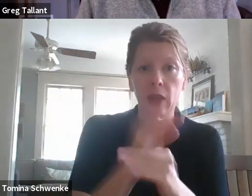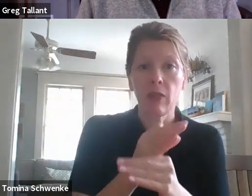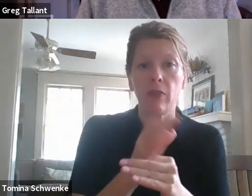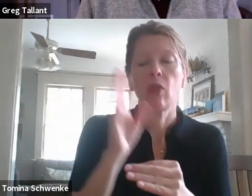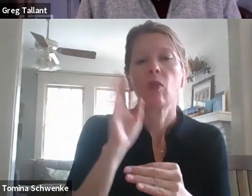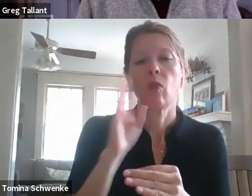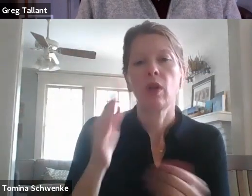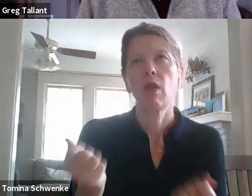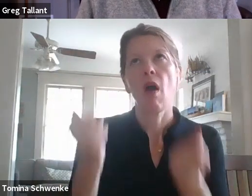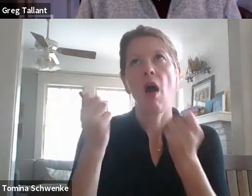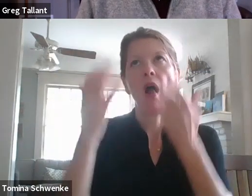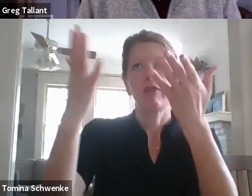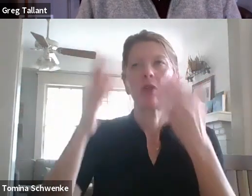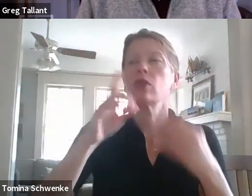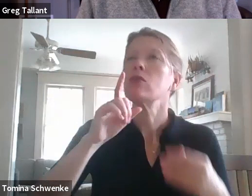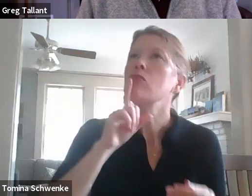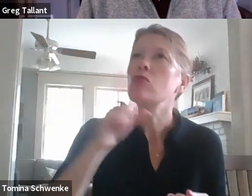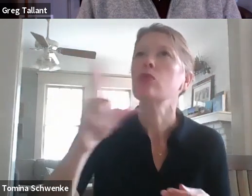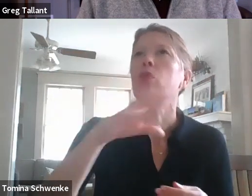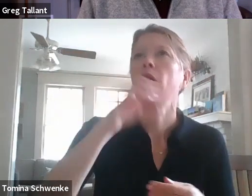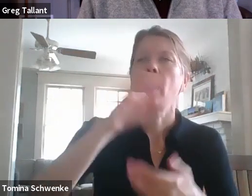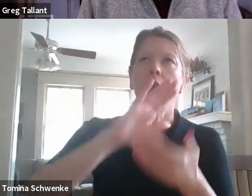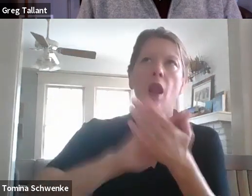you true and laudable service.